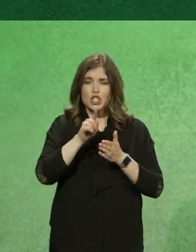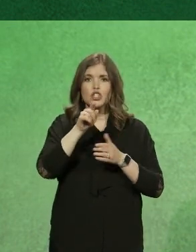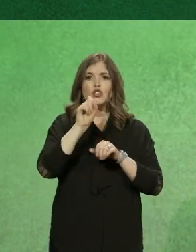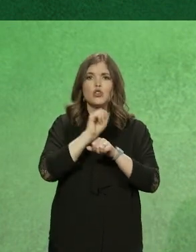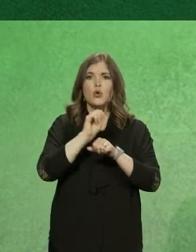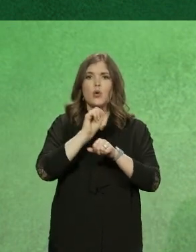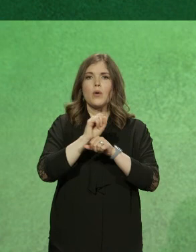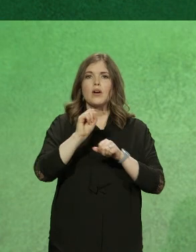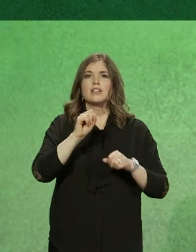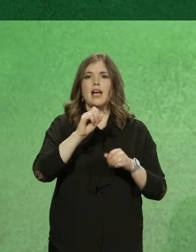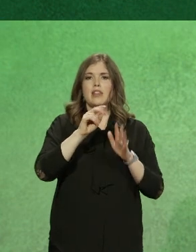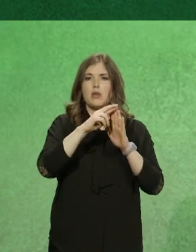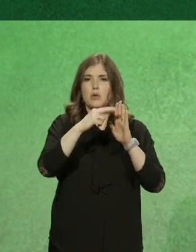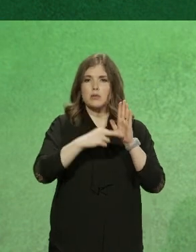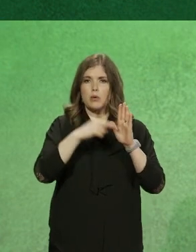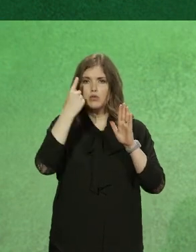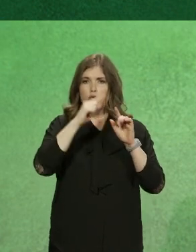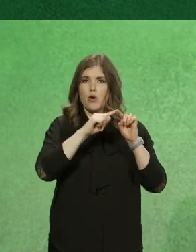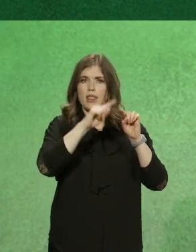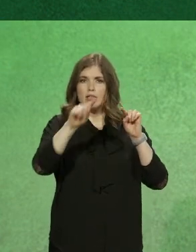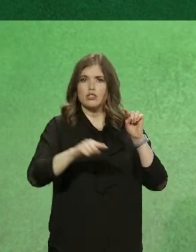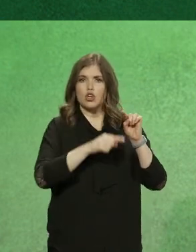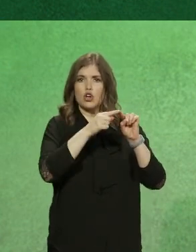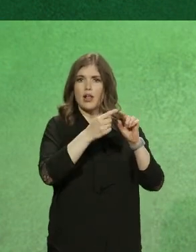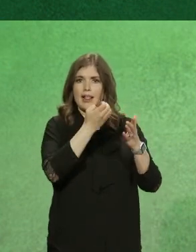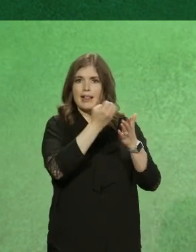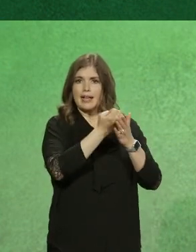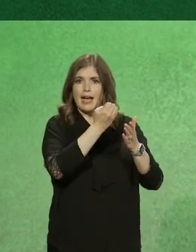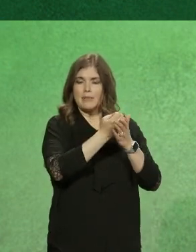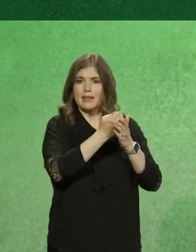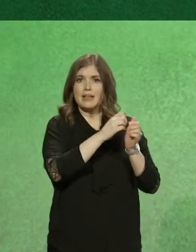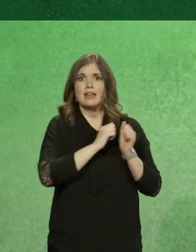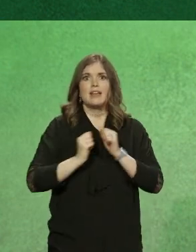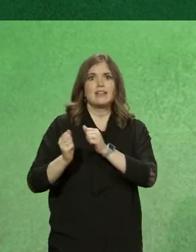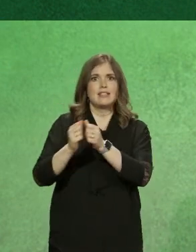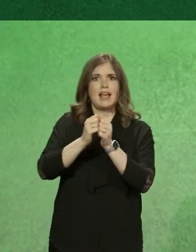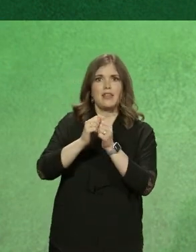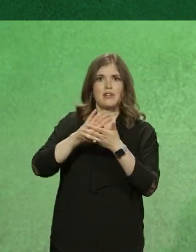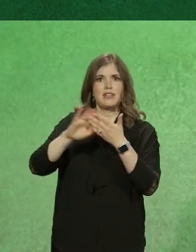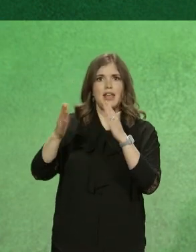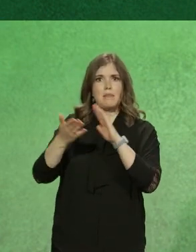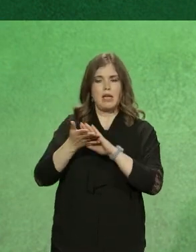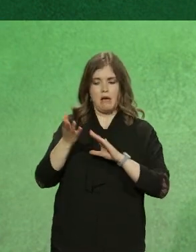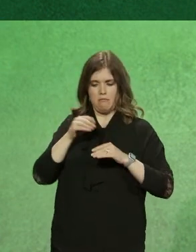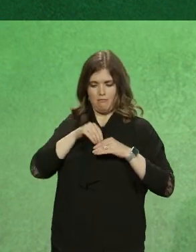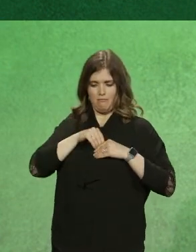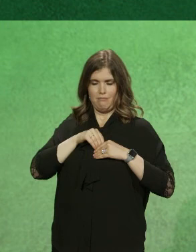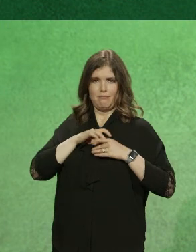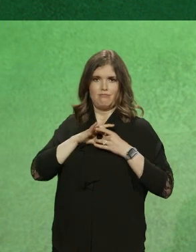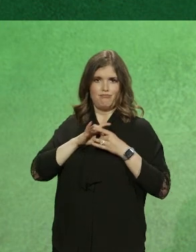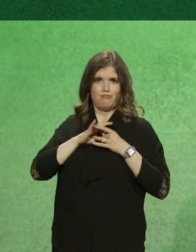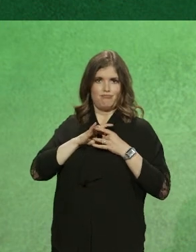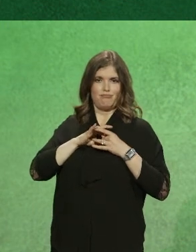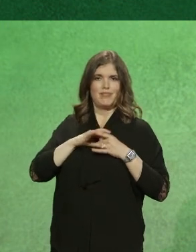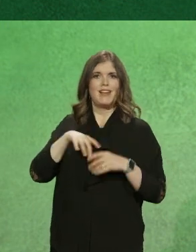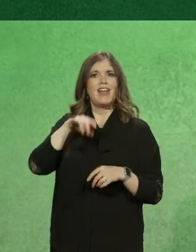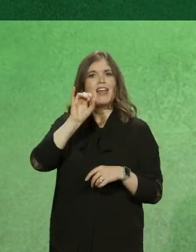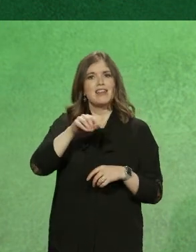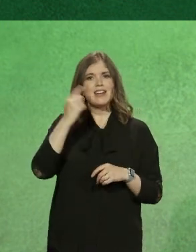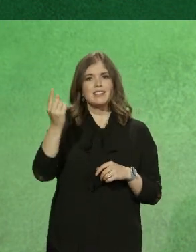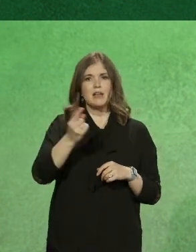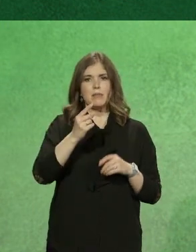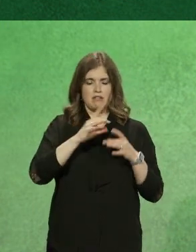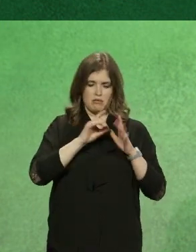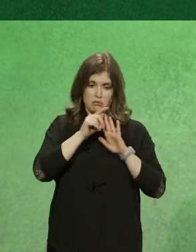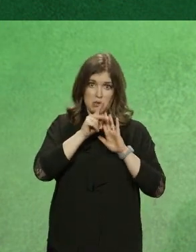the principles of the circular economy, and together those principles became implanted in your hearts. And those principles are something that you'll take